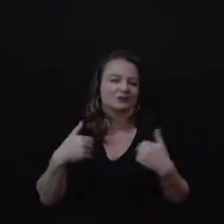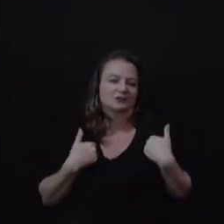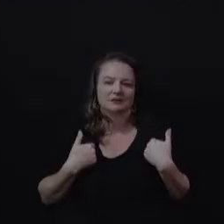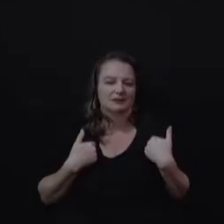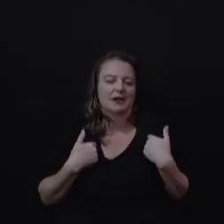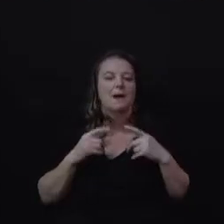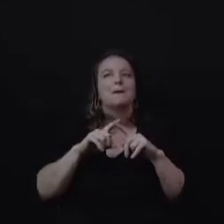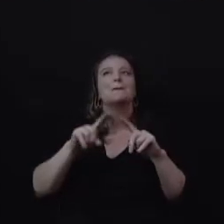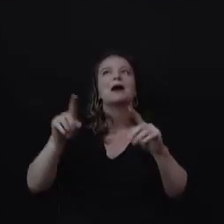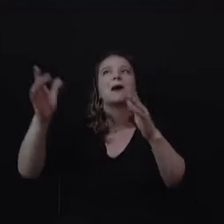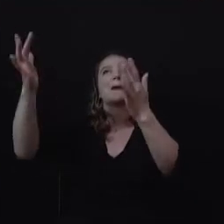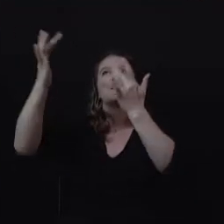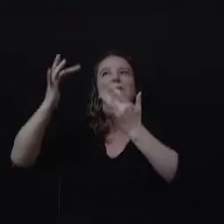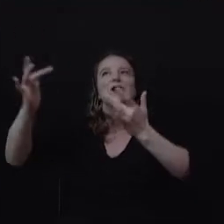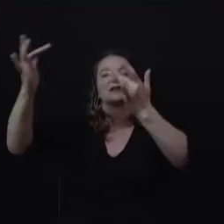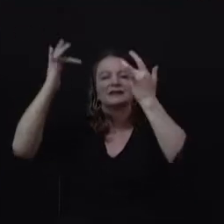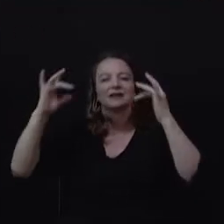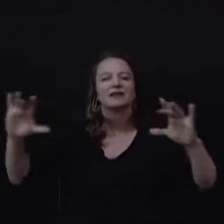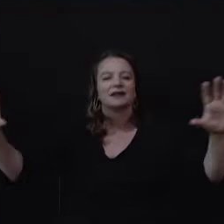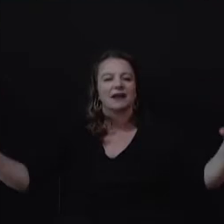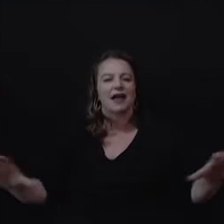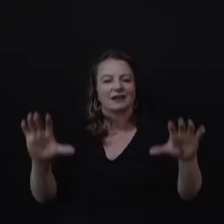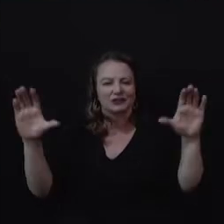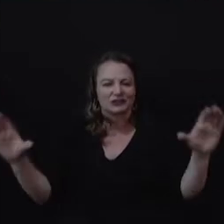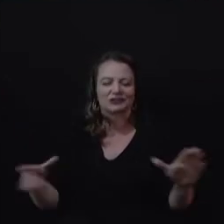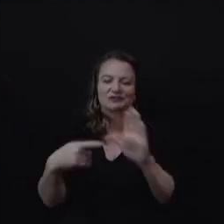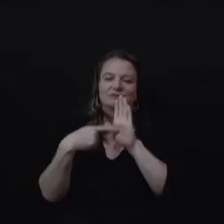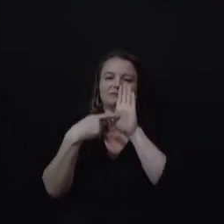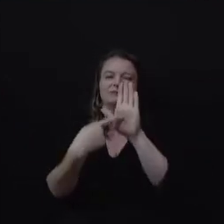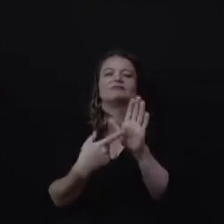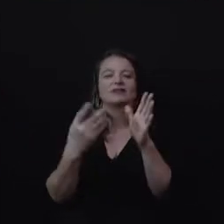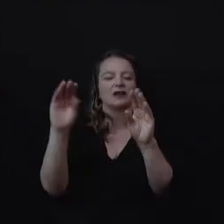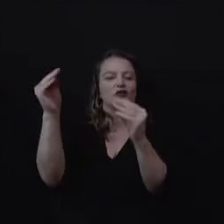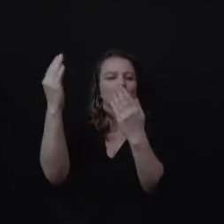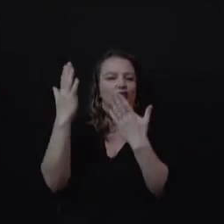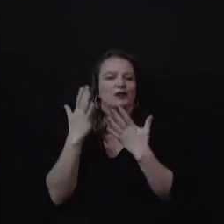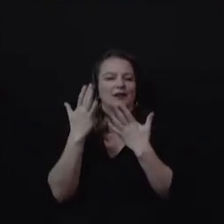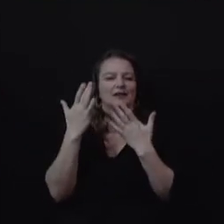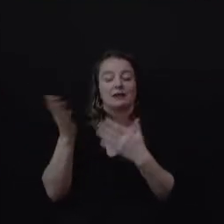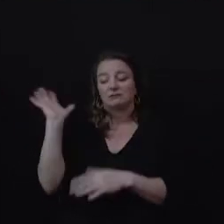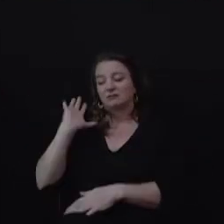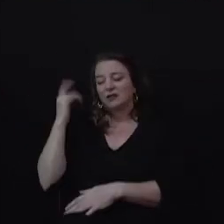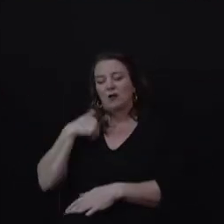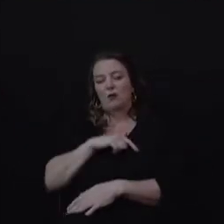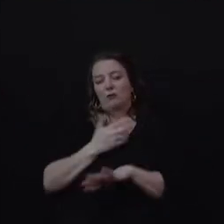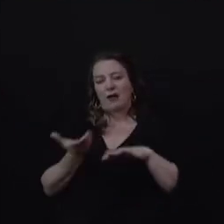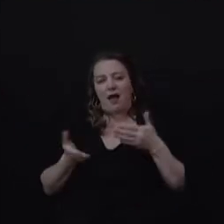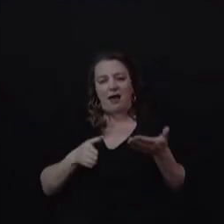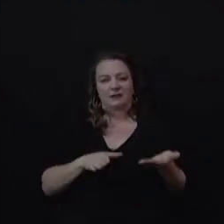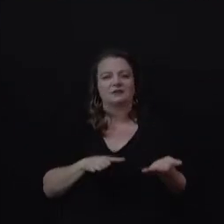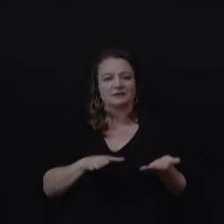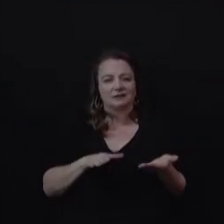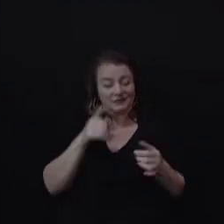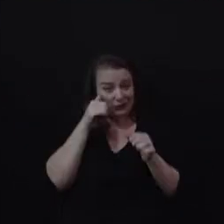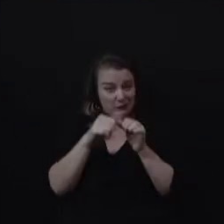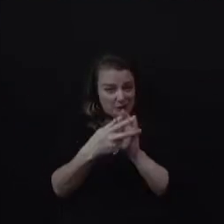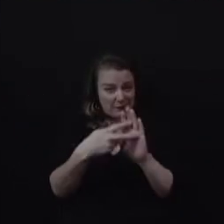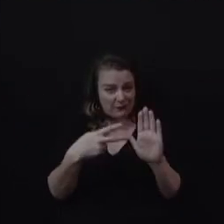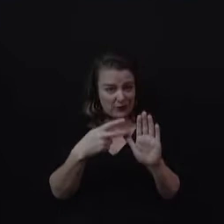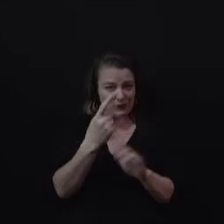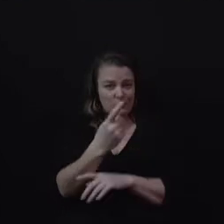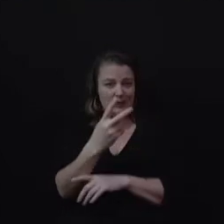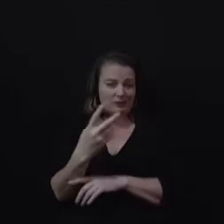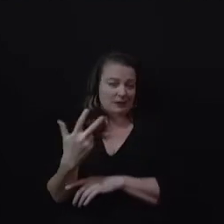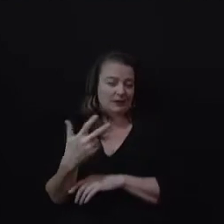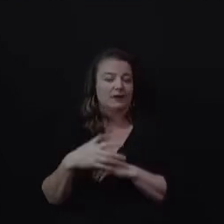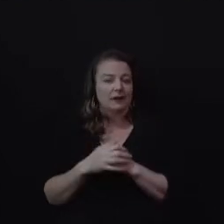But mercy in action shows up in grace, and while we were dead. Remember verses 1 and 3? While